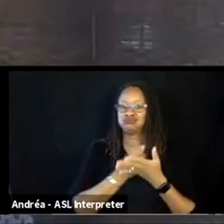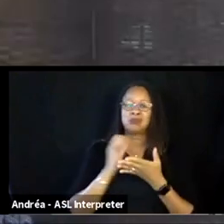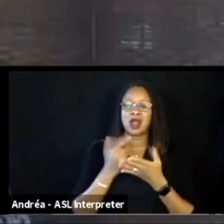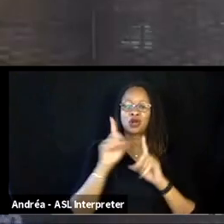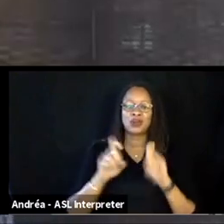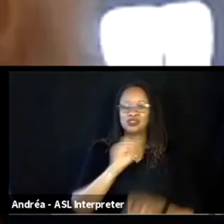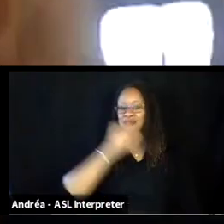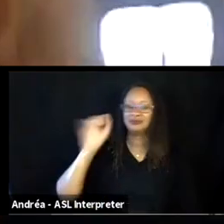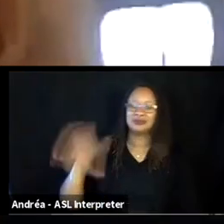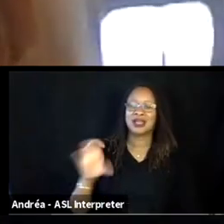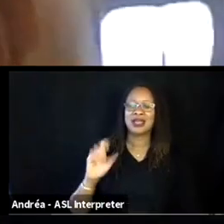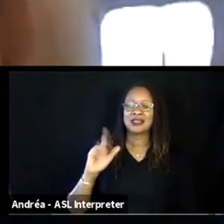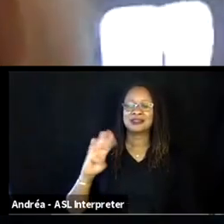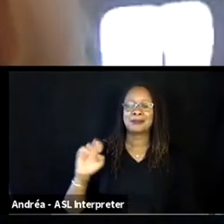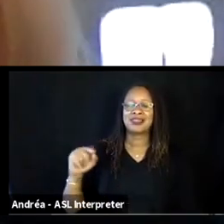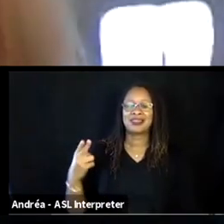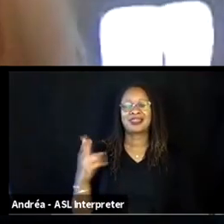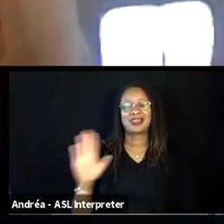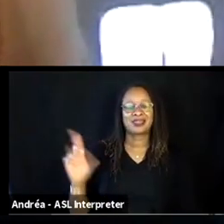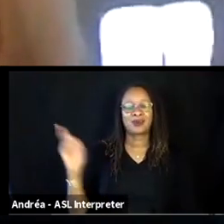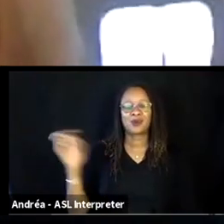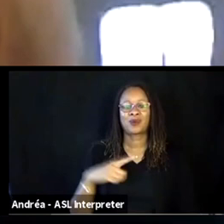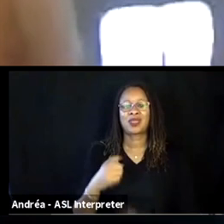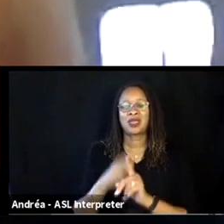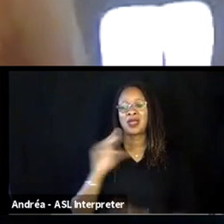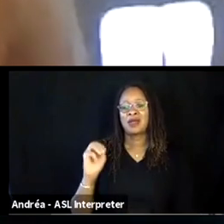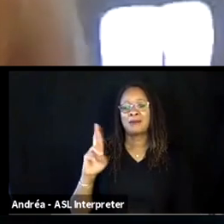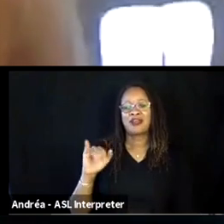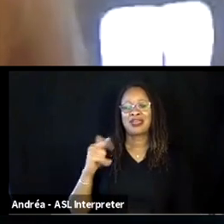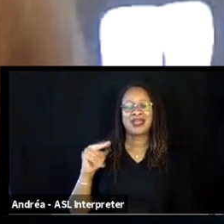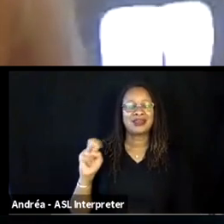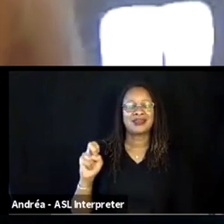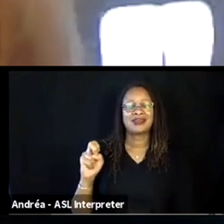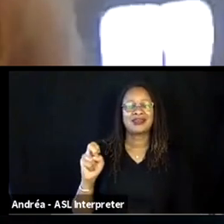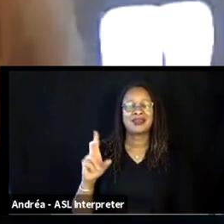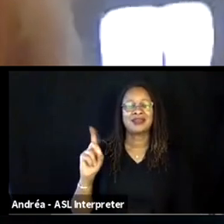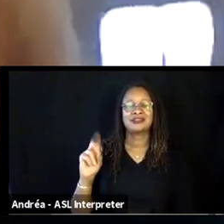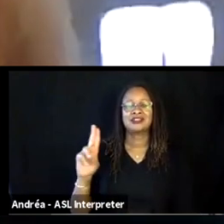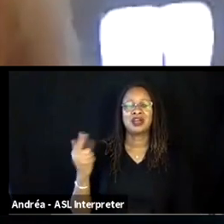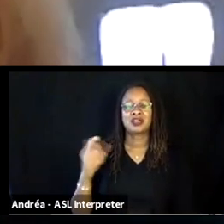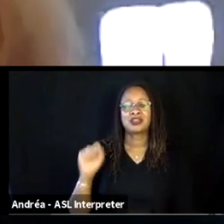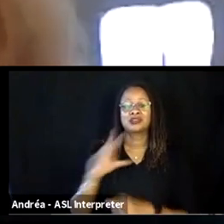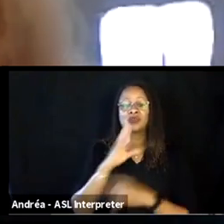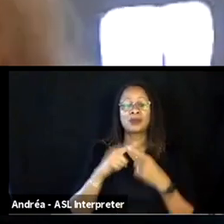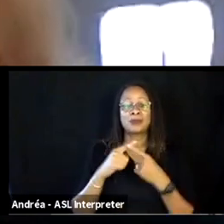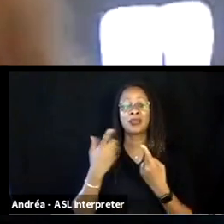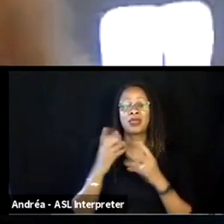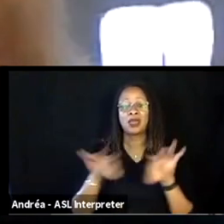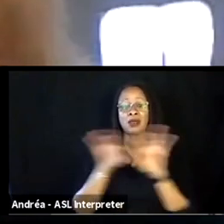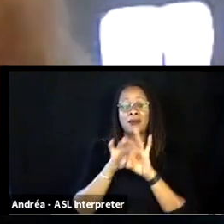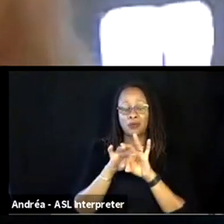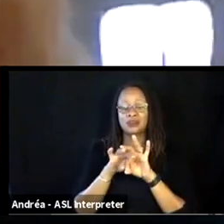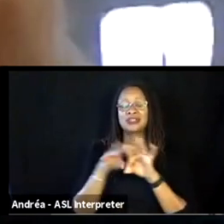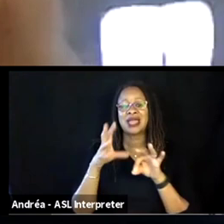it to you. All right. So we have a question for Marianne Helen. Doug, can you talk about the importance and impact of Black-owned